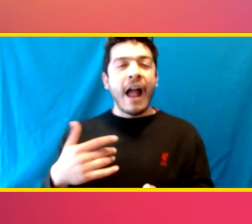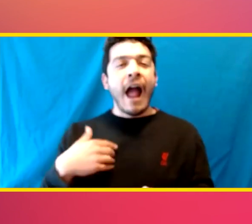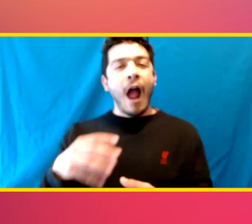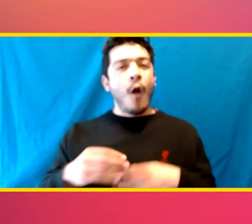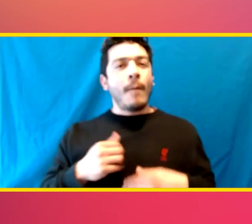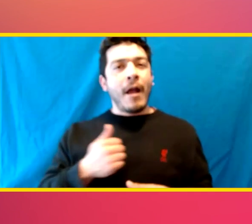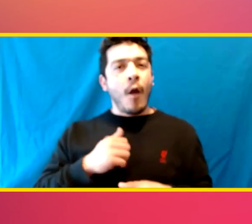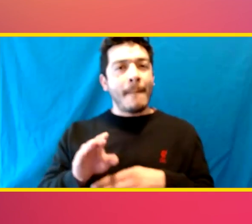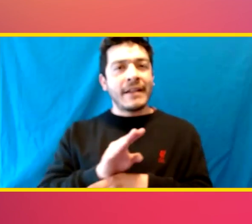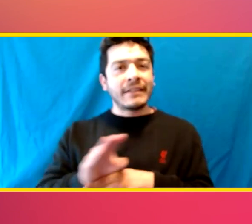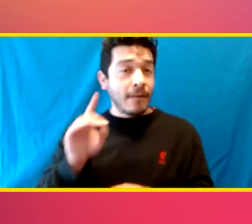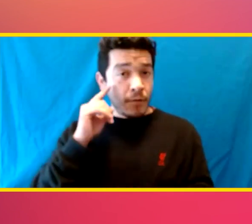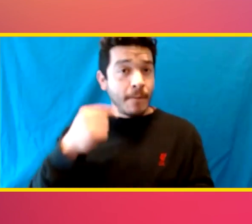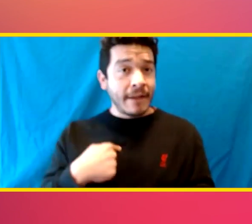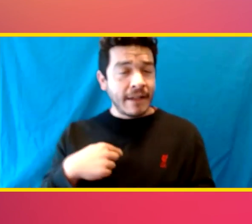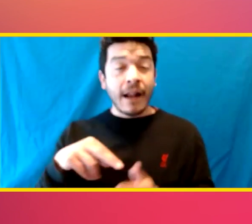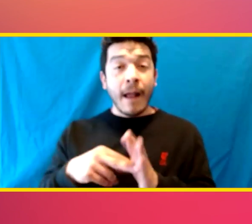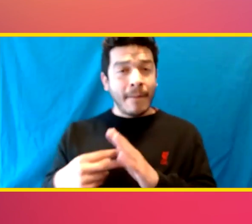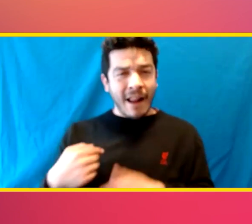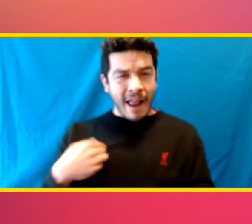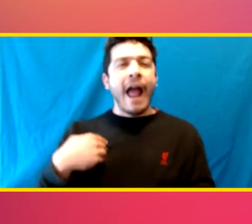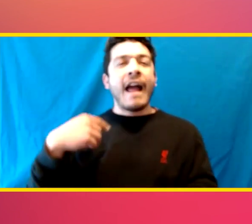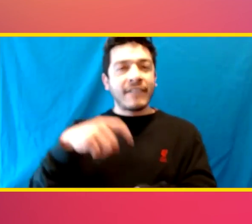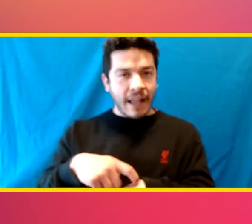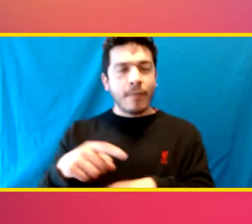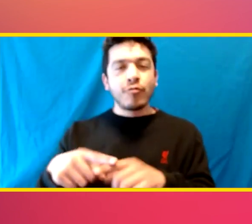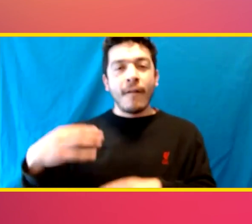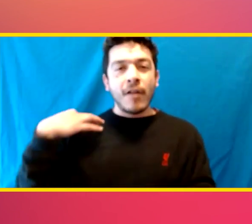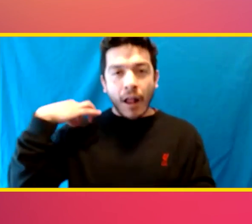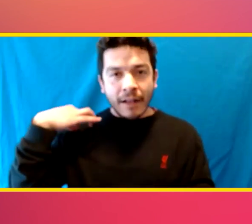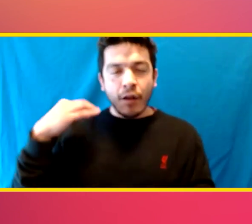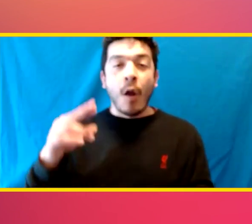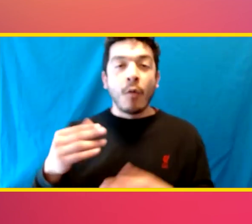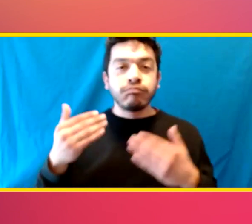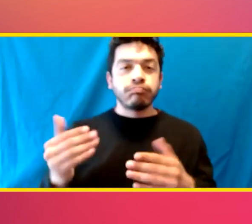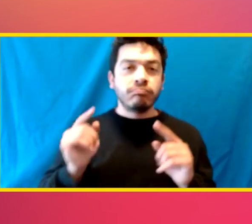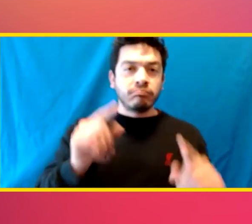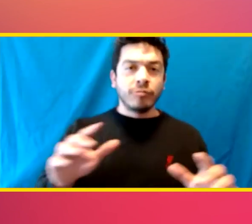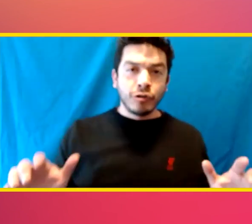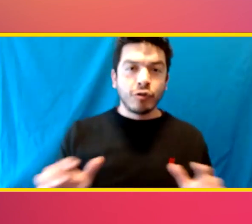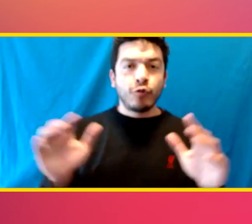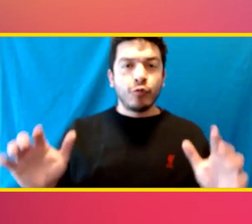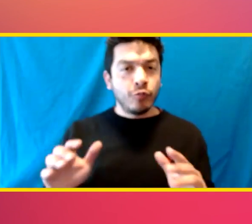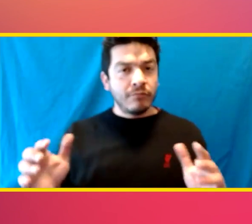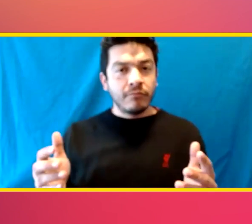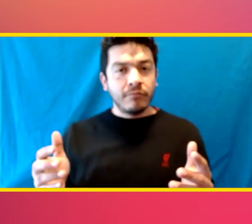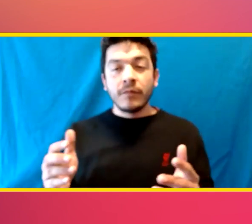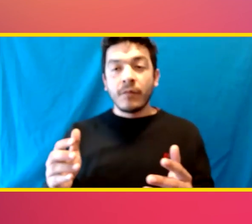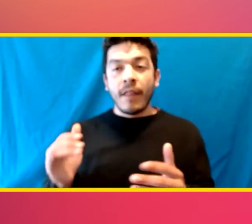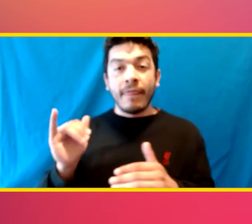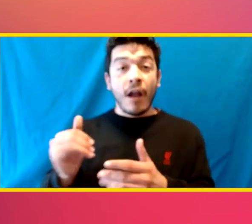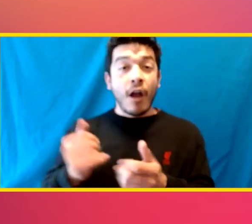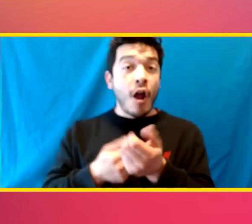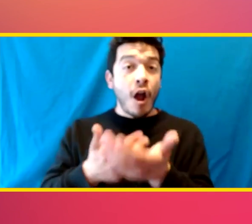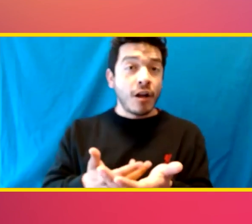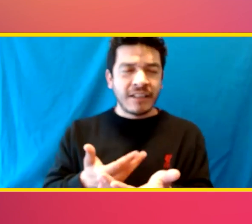own business. That means Mhm. I have the time to volunteer or to go and do the calls,